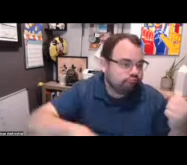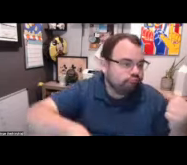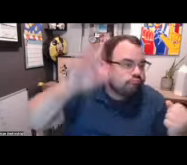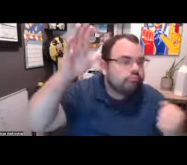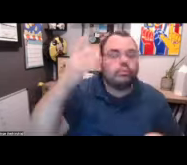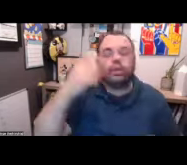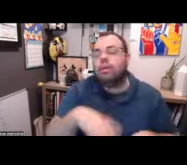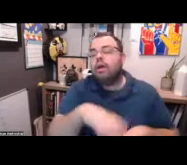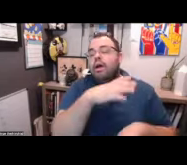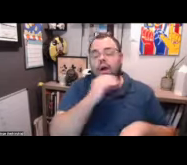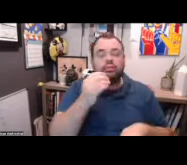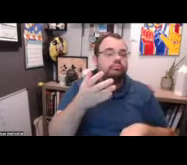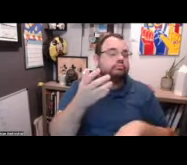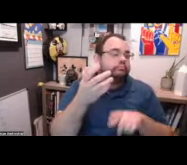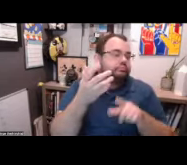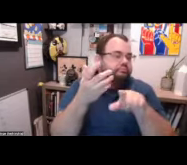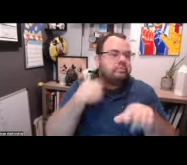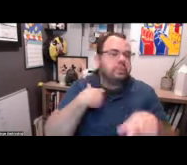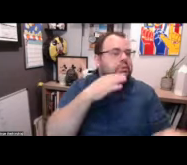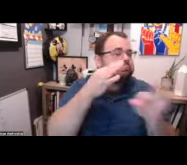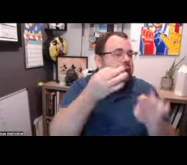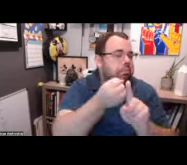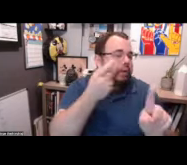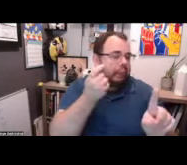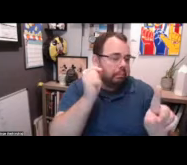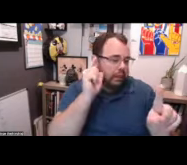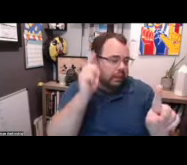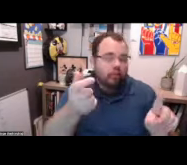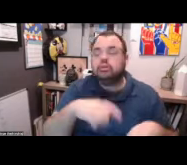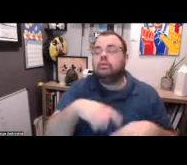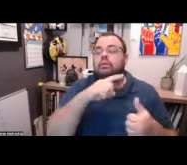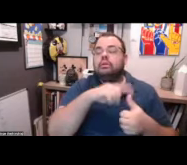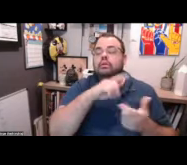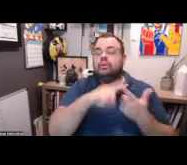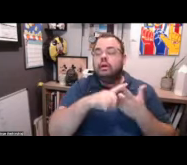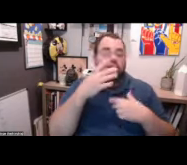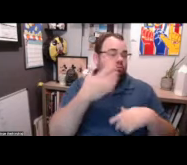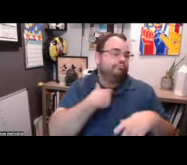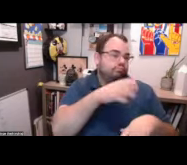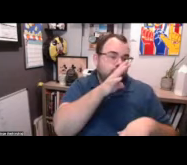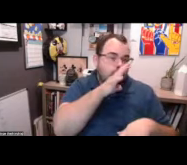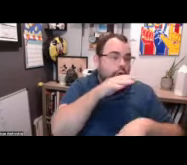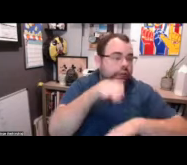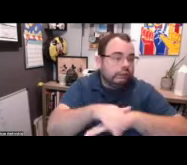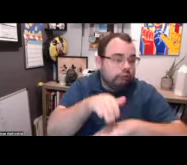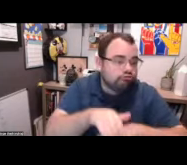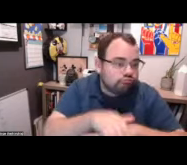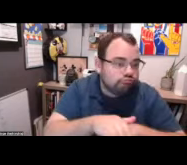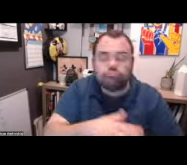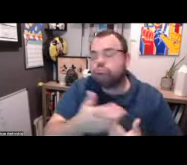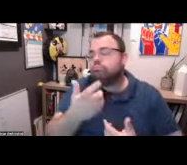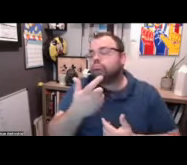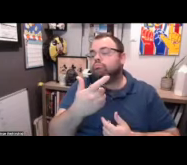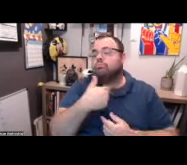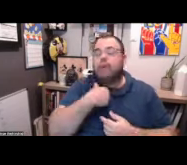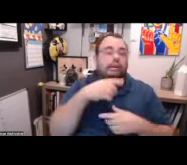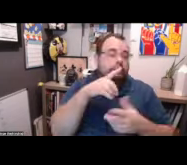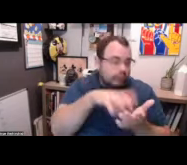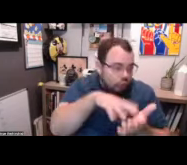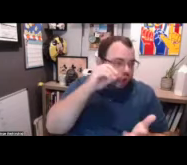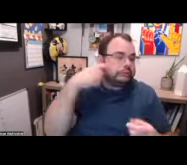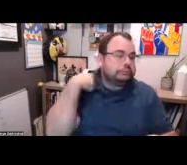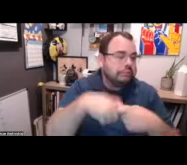with deaf children. So I did have American Sign Language growing up, English, Spanish, and